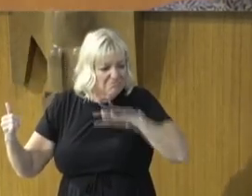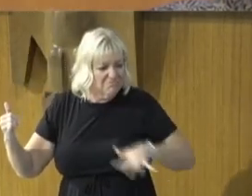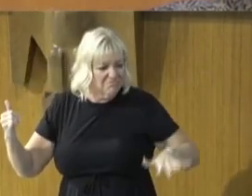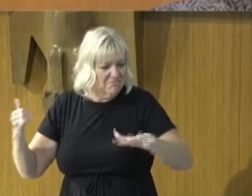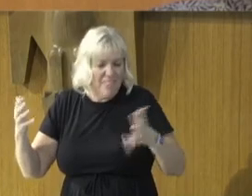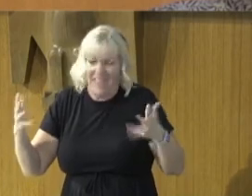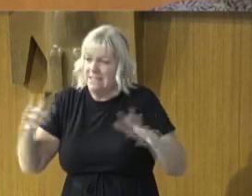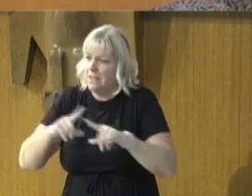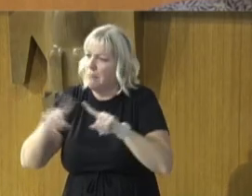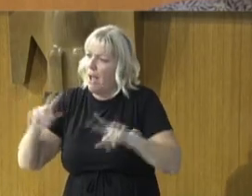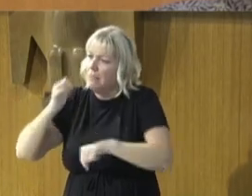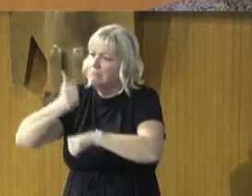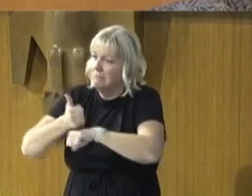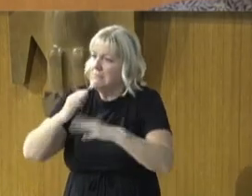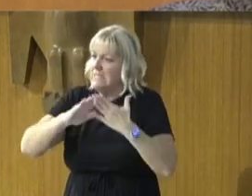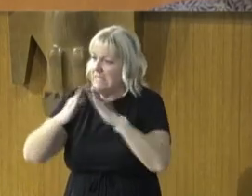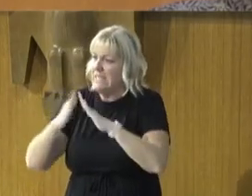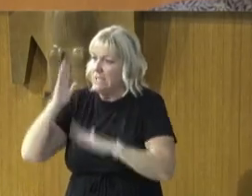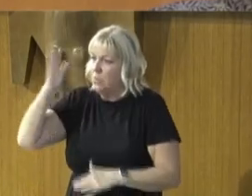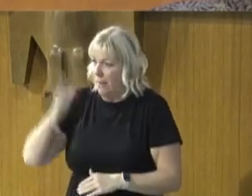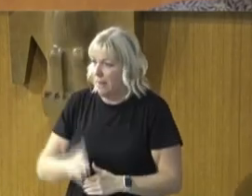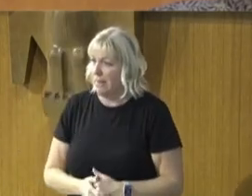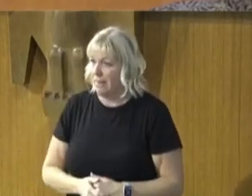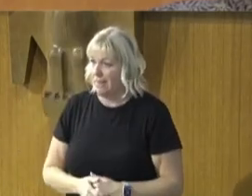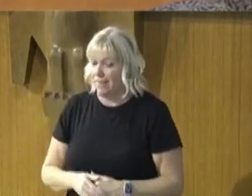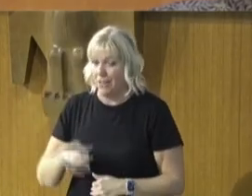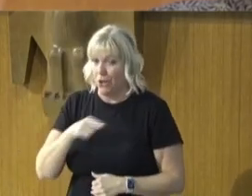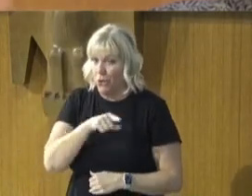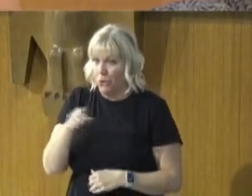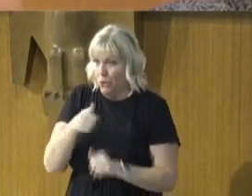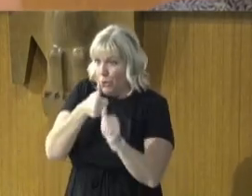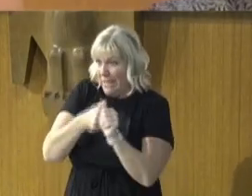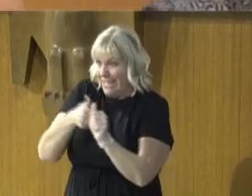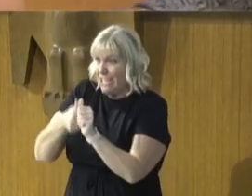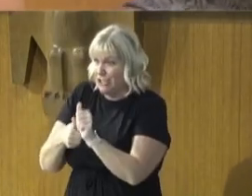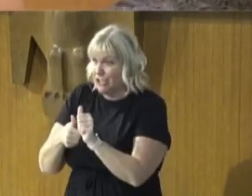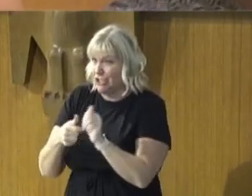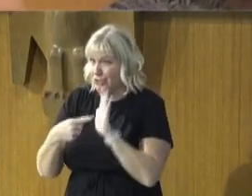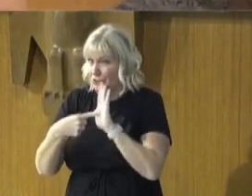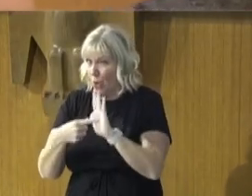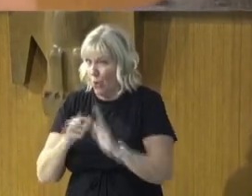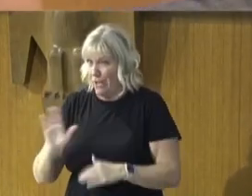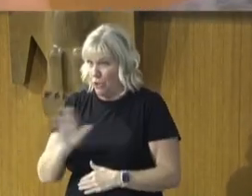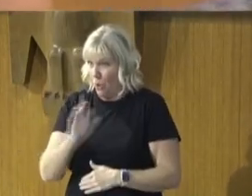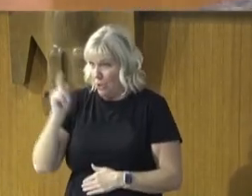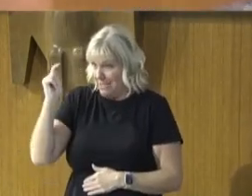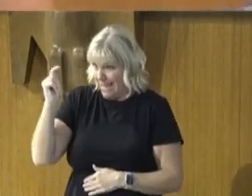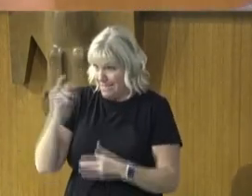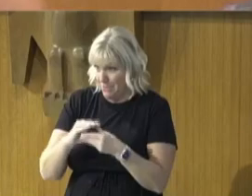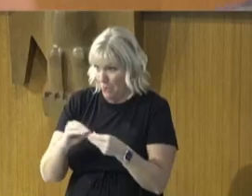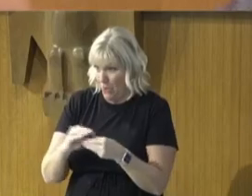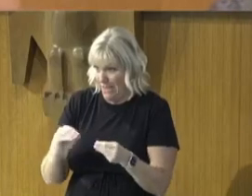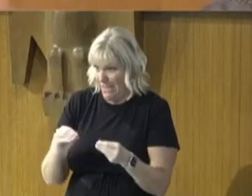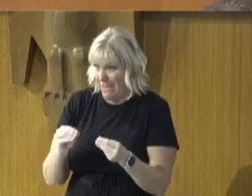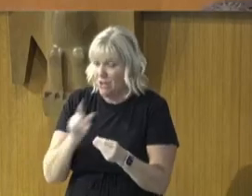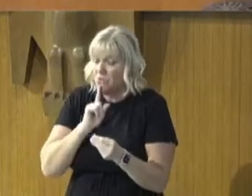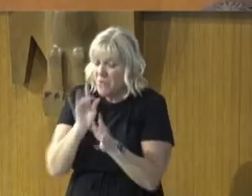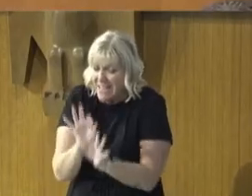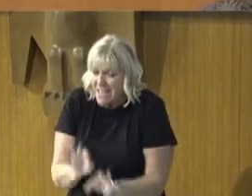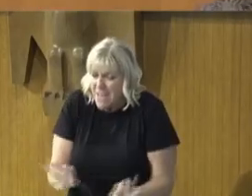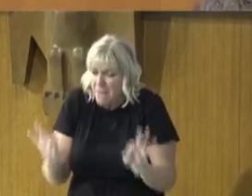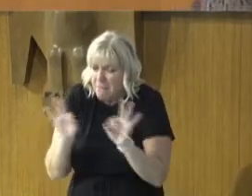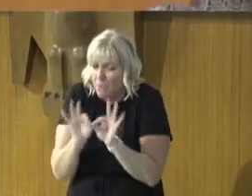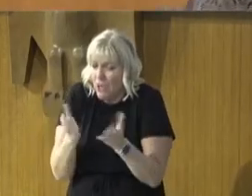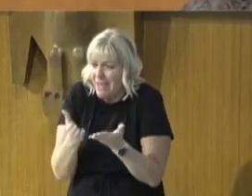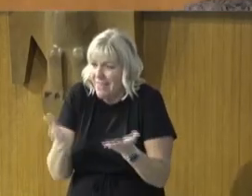As you each pointed out in your testimonies, significant things are built with many meaningful